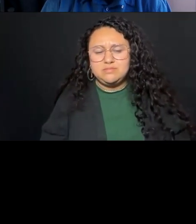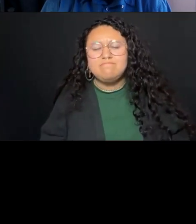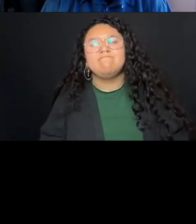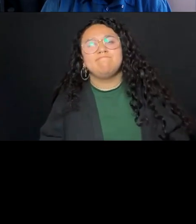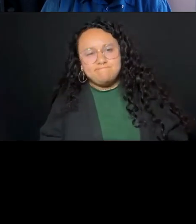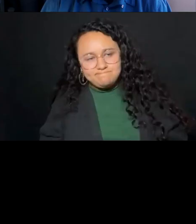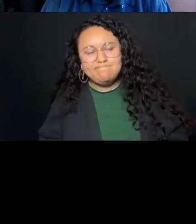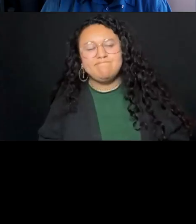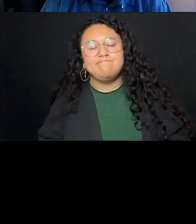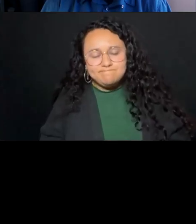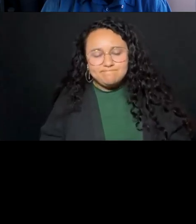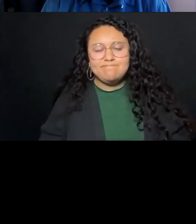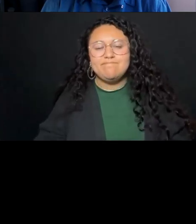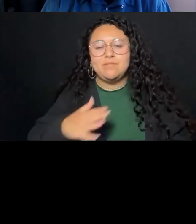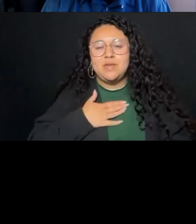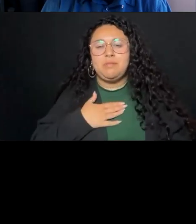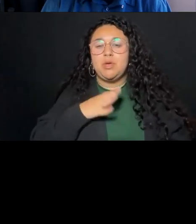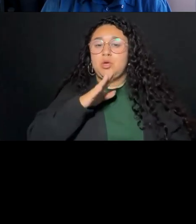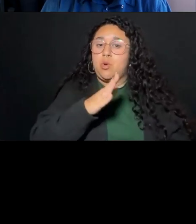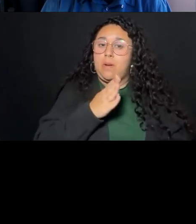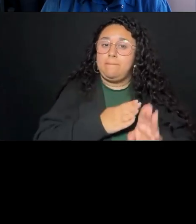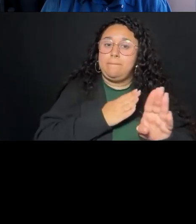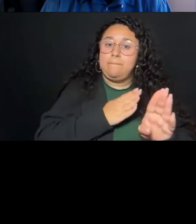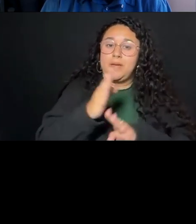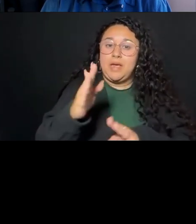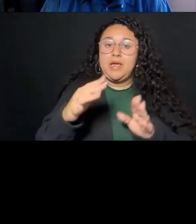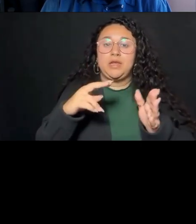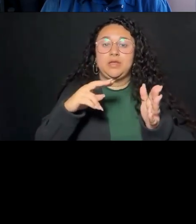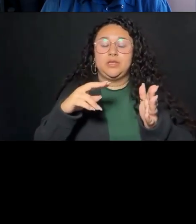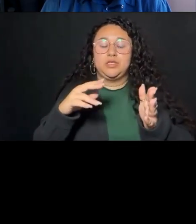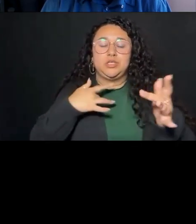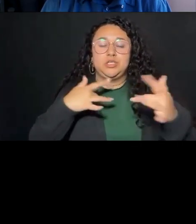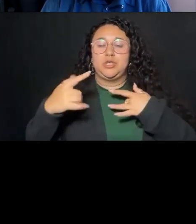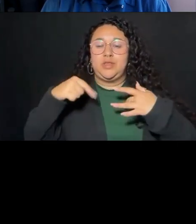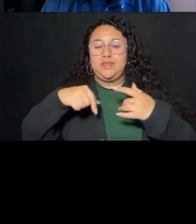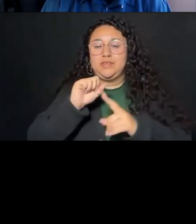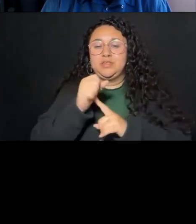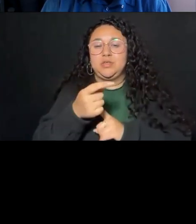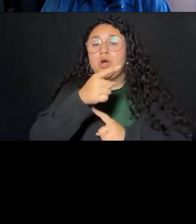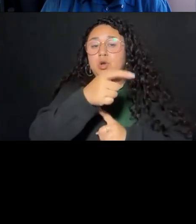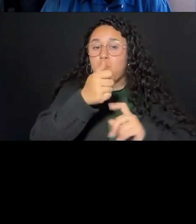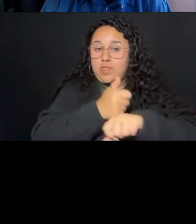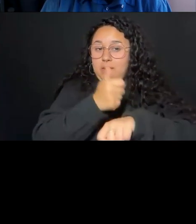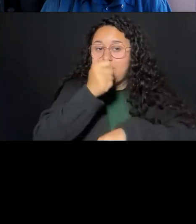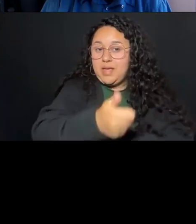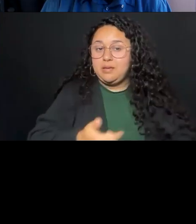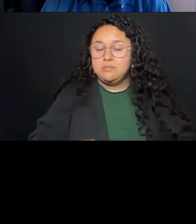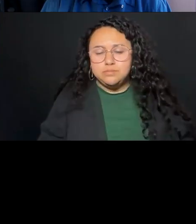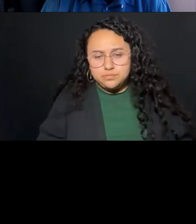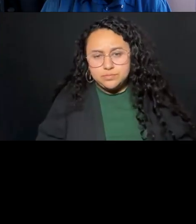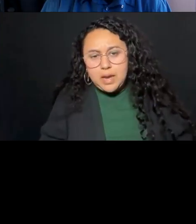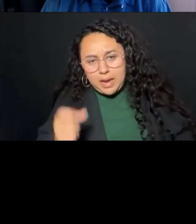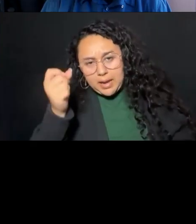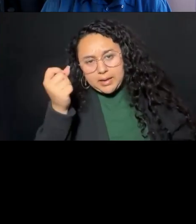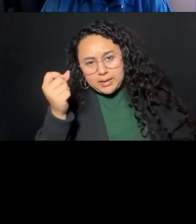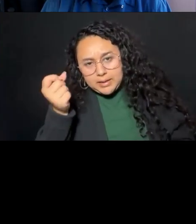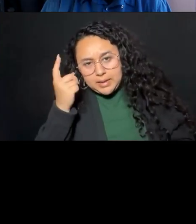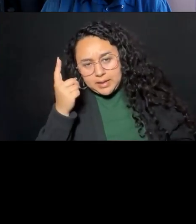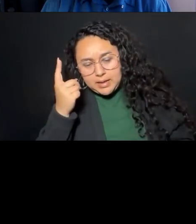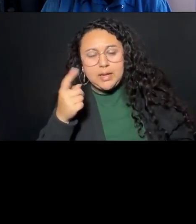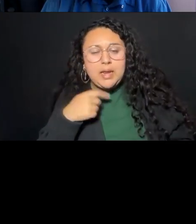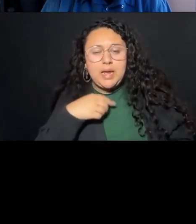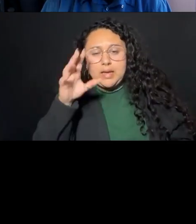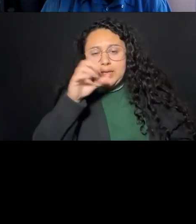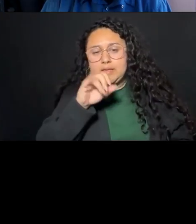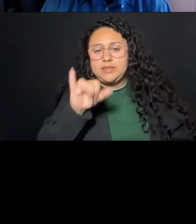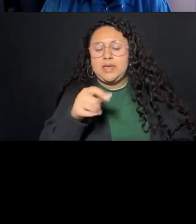Like, I'm glad your main concern in this situation is like you being to blame. Like, and I get it. Like, I guess